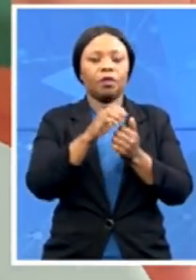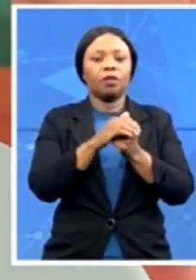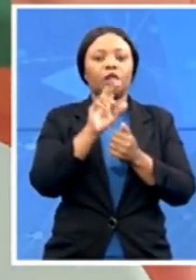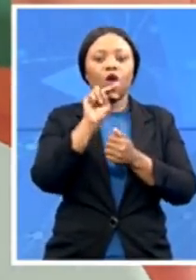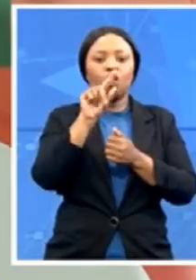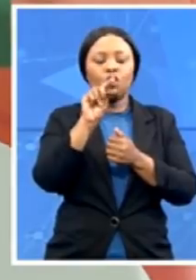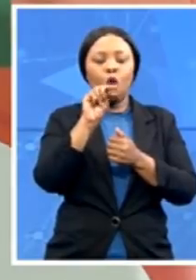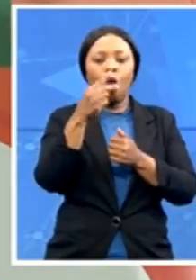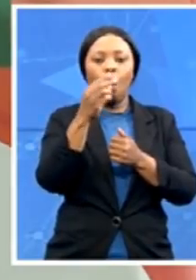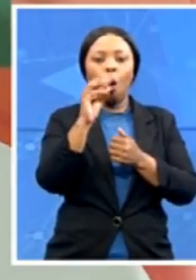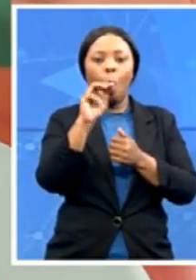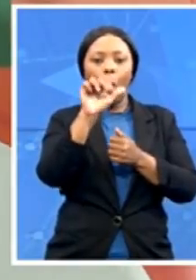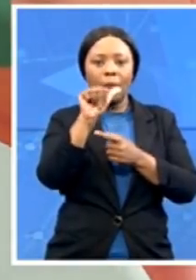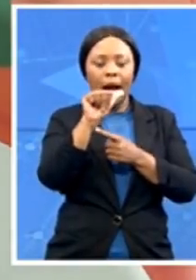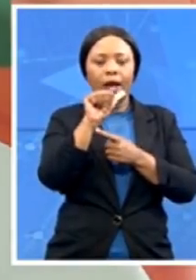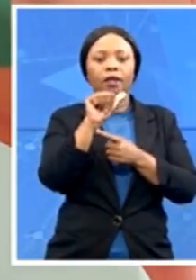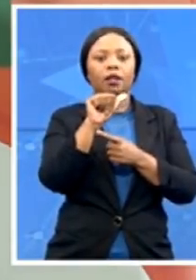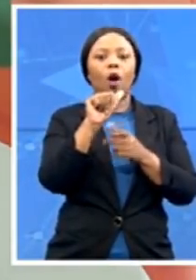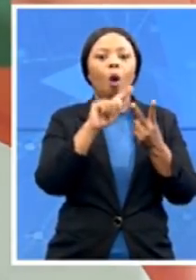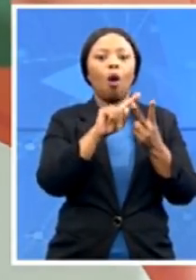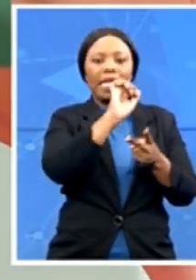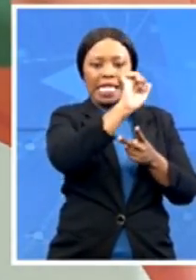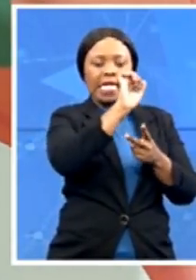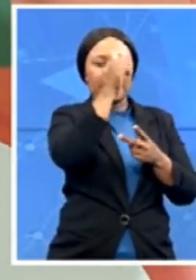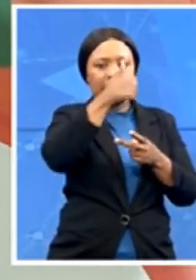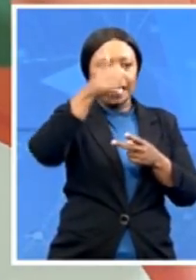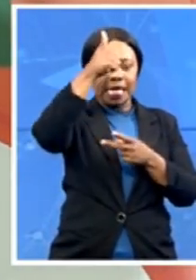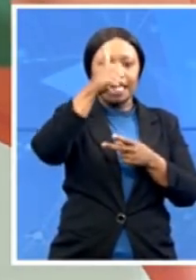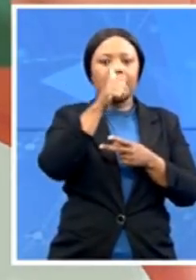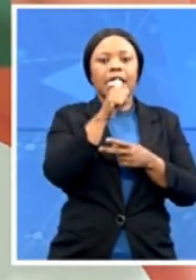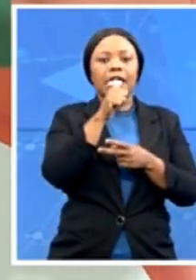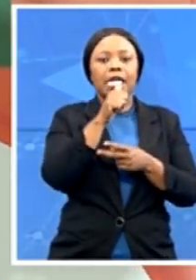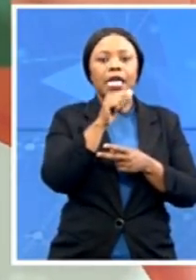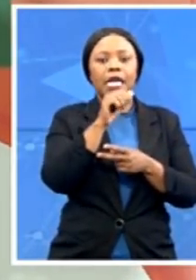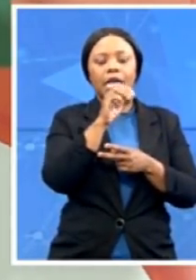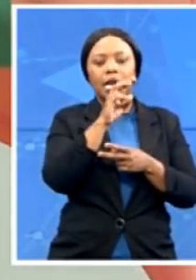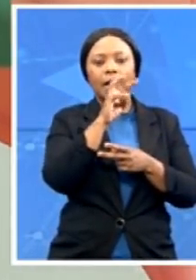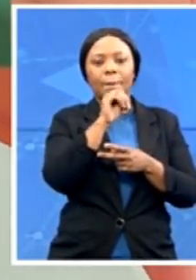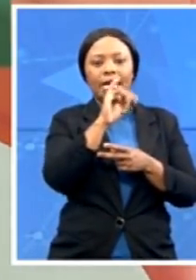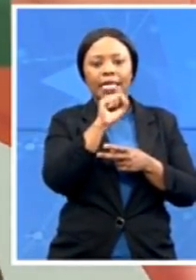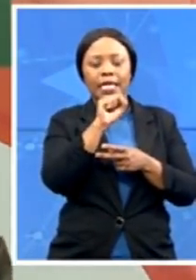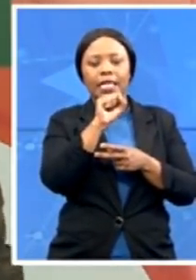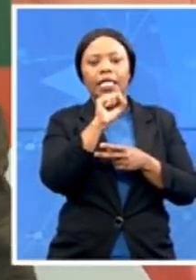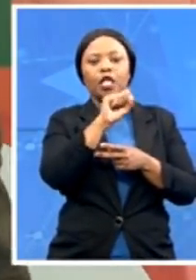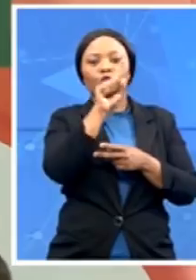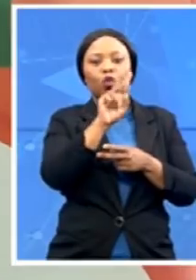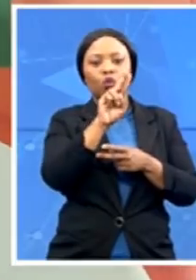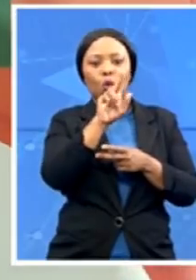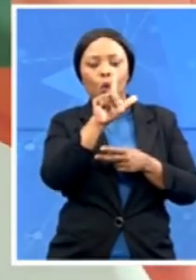His Majesty Mrs. Zulu Waka Zwelithini. The UDM Deputy